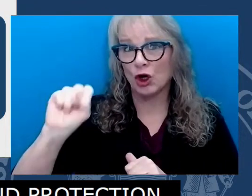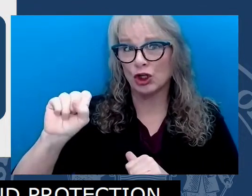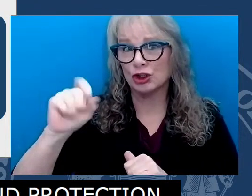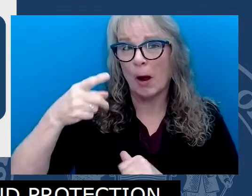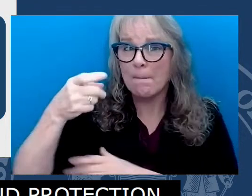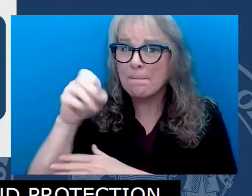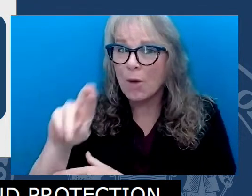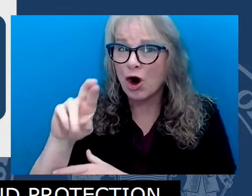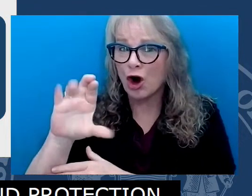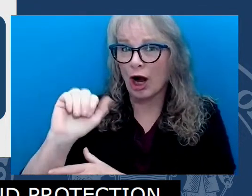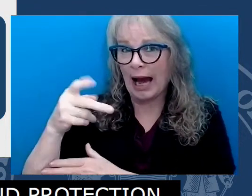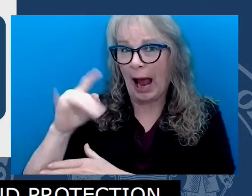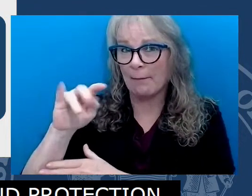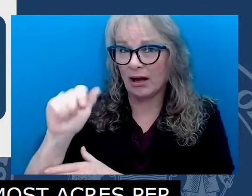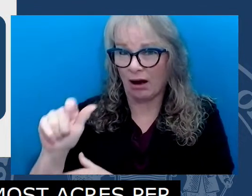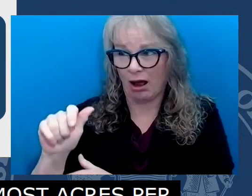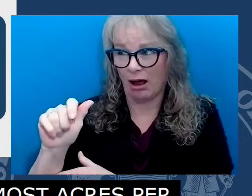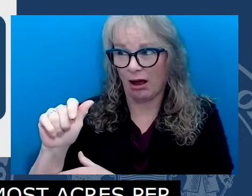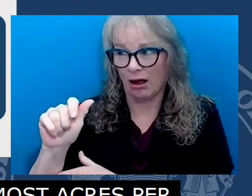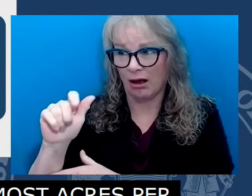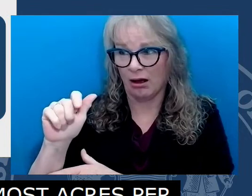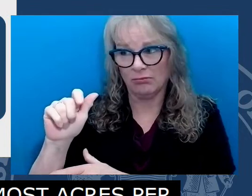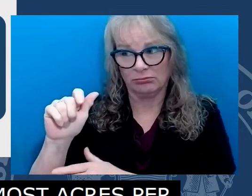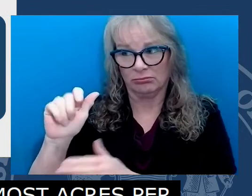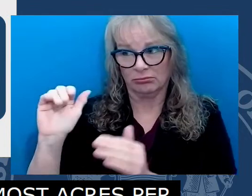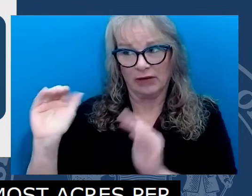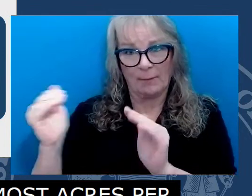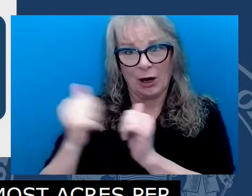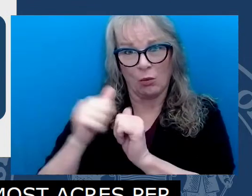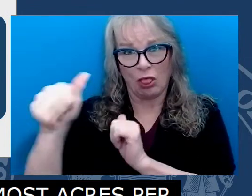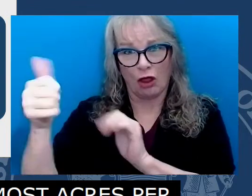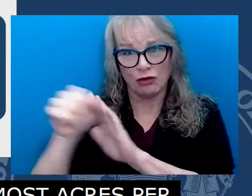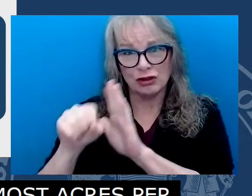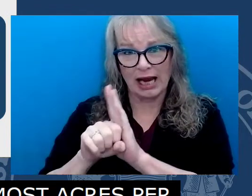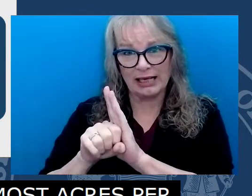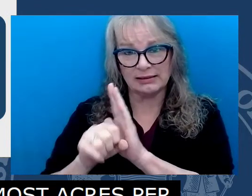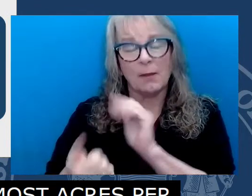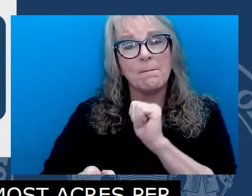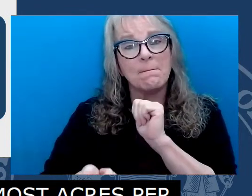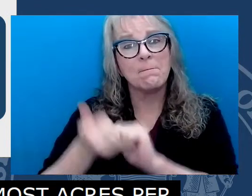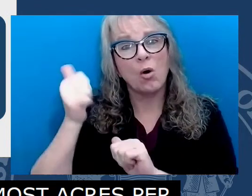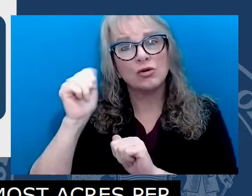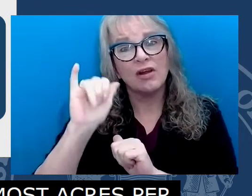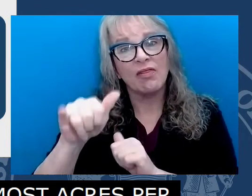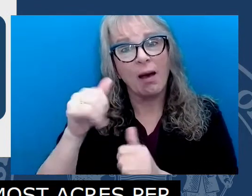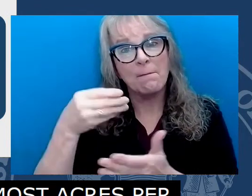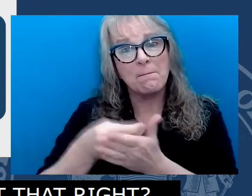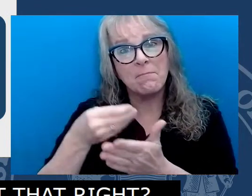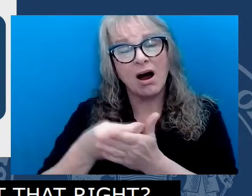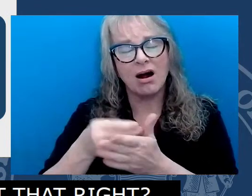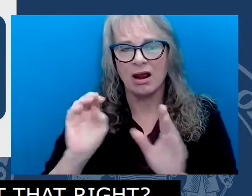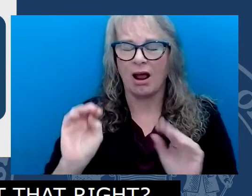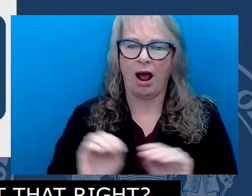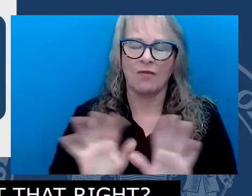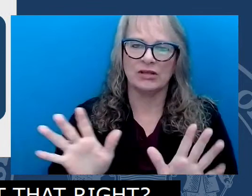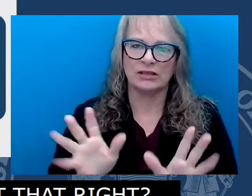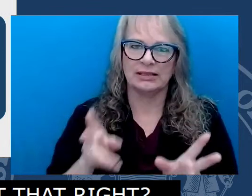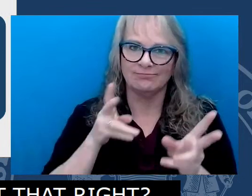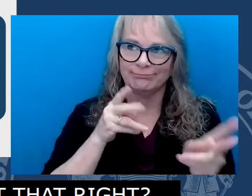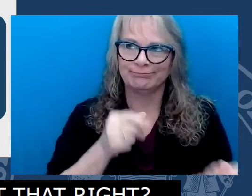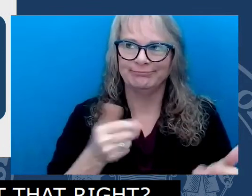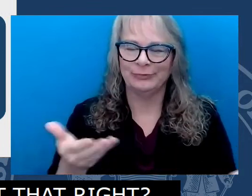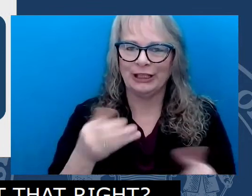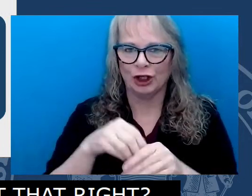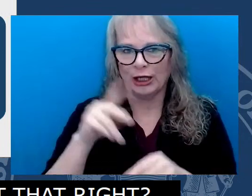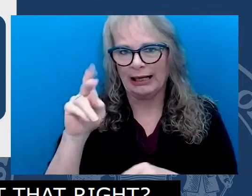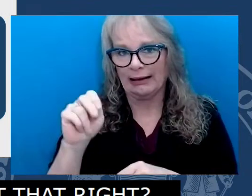than any other state. Did I get that right? Which is a really good thing. Most of that money obviously is spent here in Kent County and Sussex